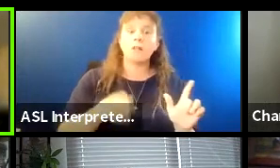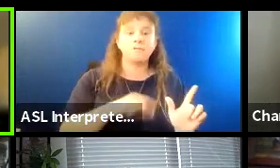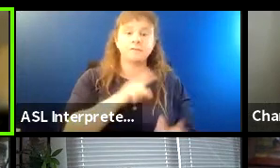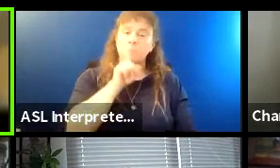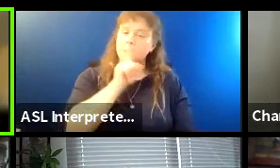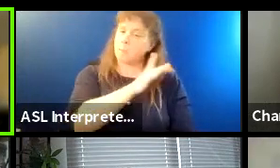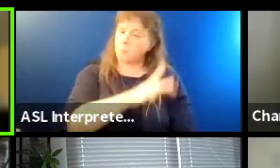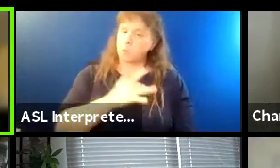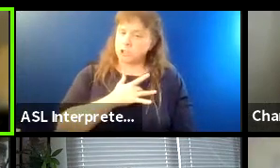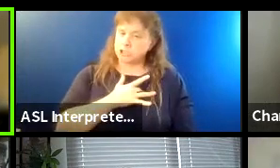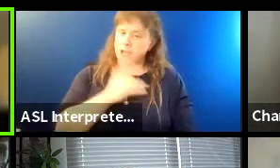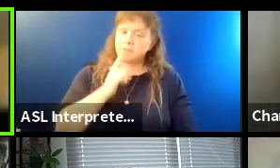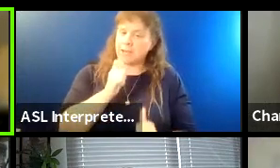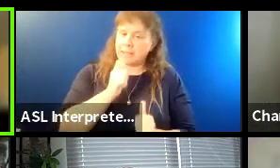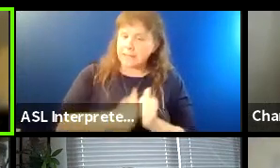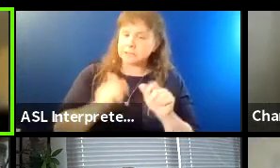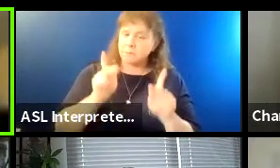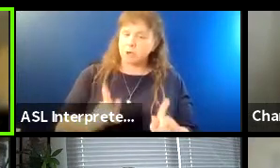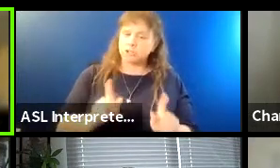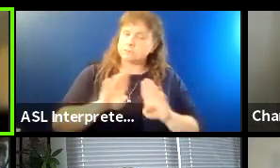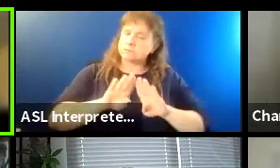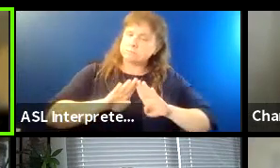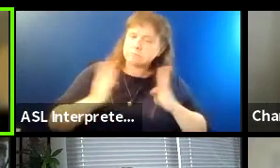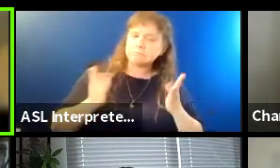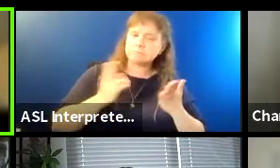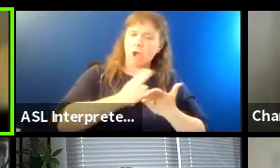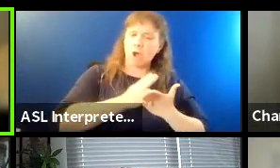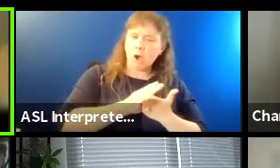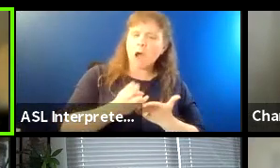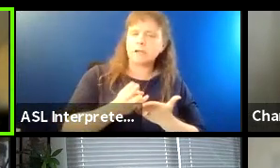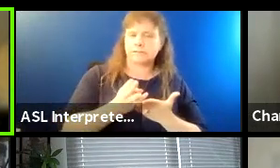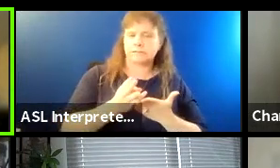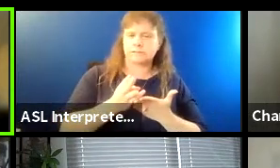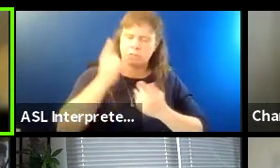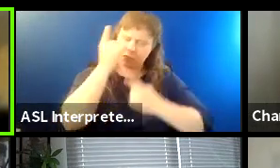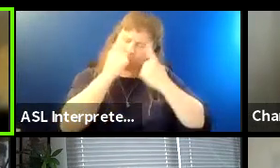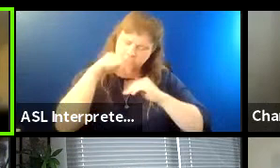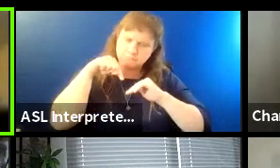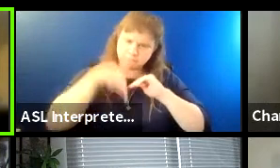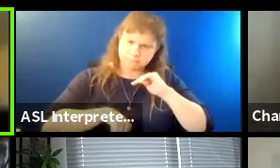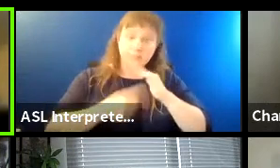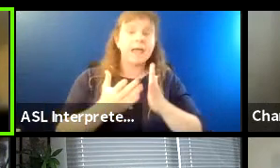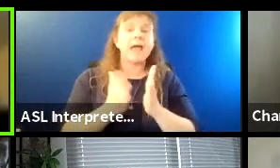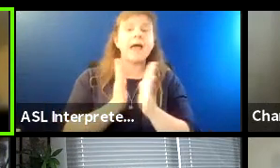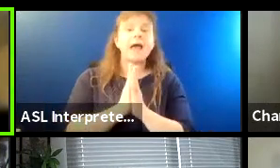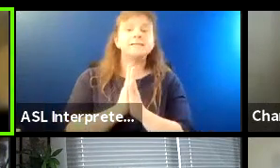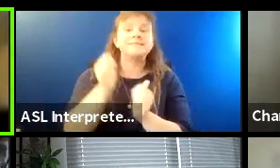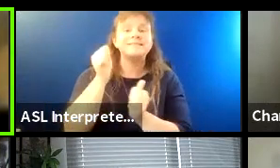for everyone's honesty and thoughtfulness. So we've asked